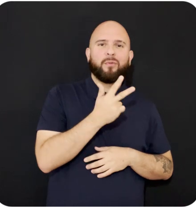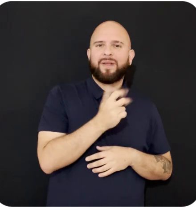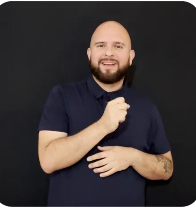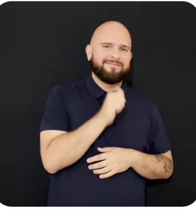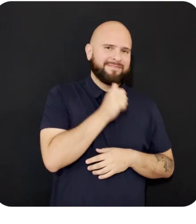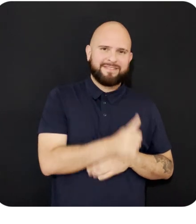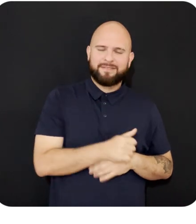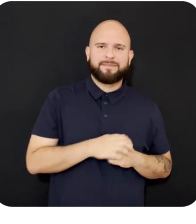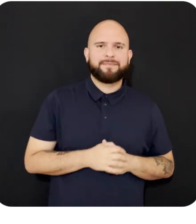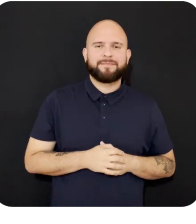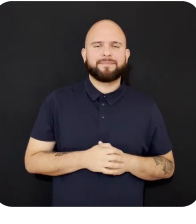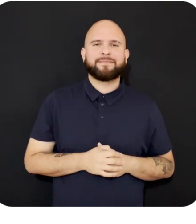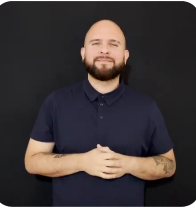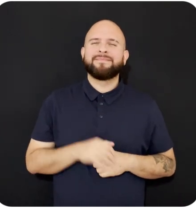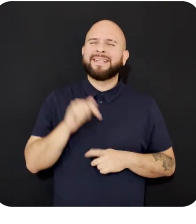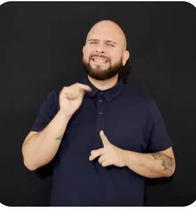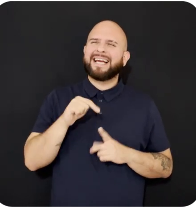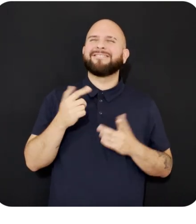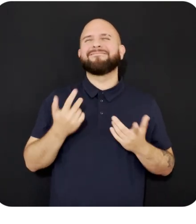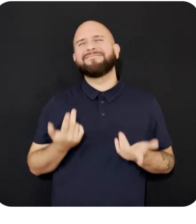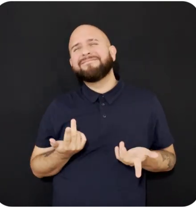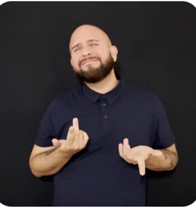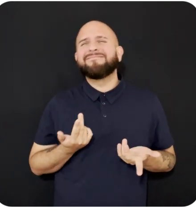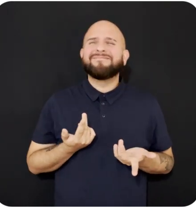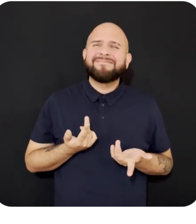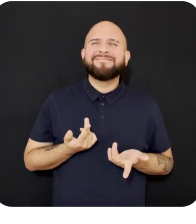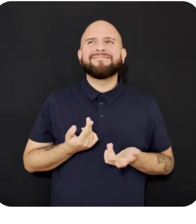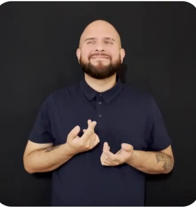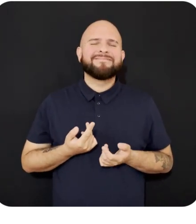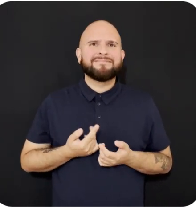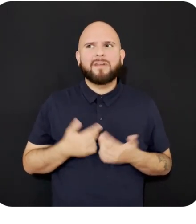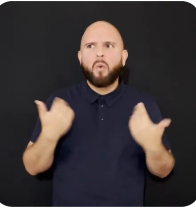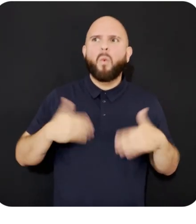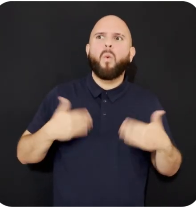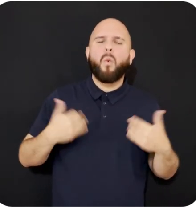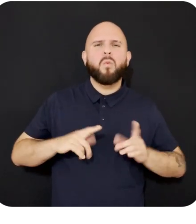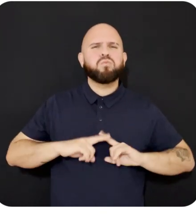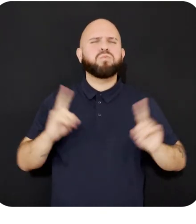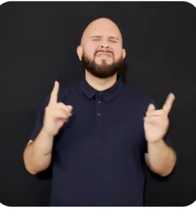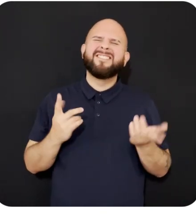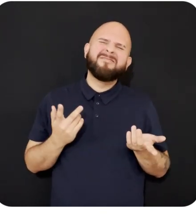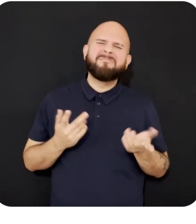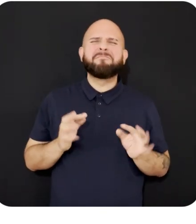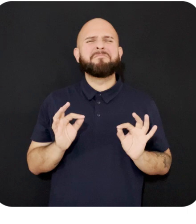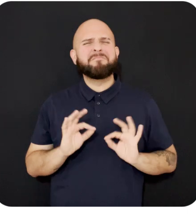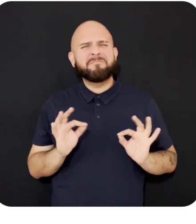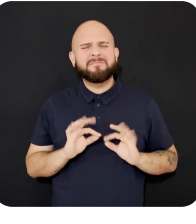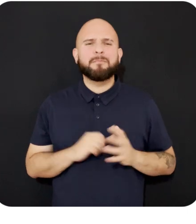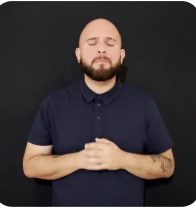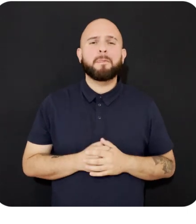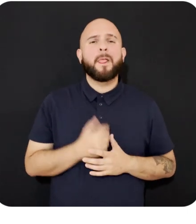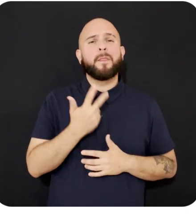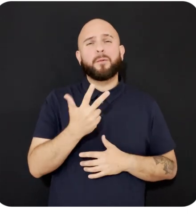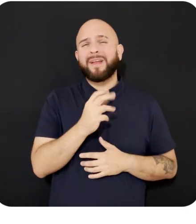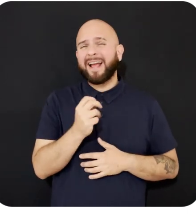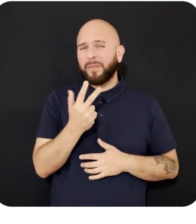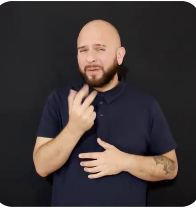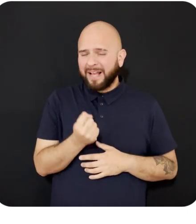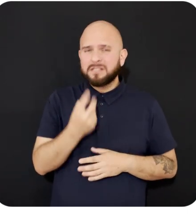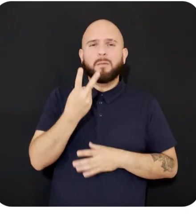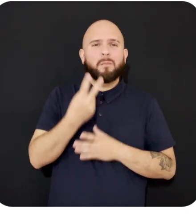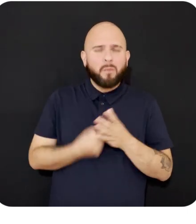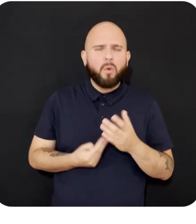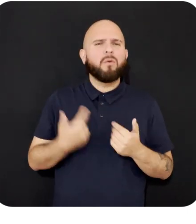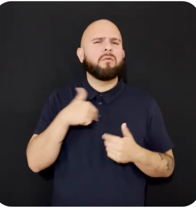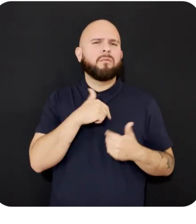not. This actually isn't as big a deal as you might think. For both the Quest 3 and the 3S, we're